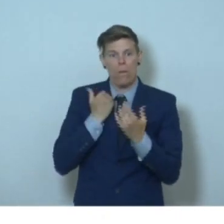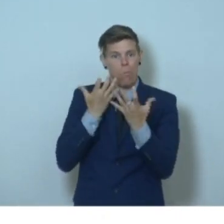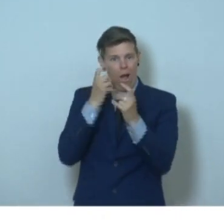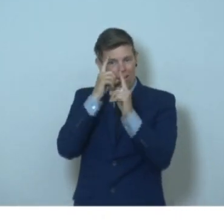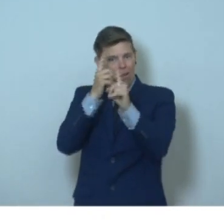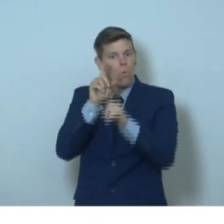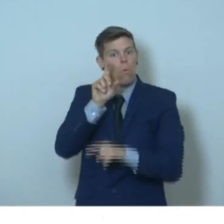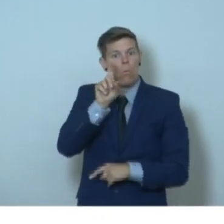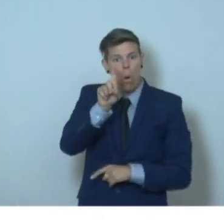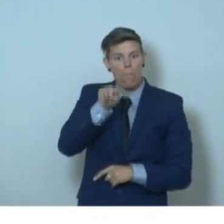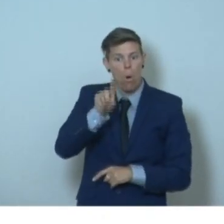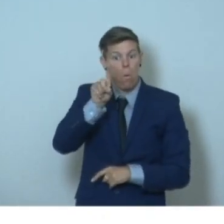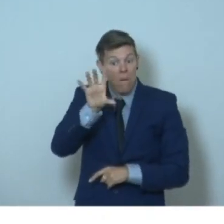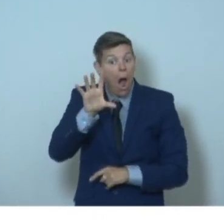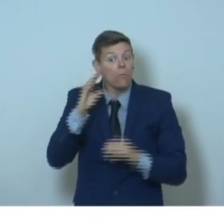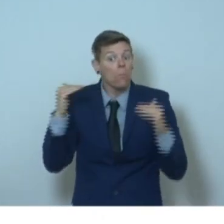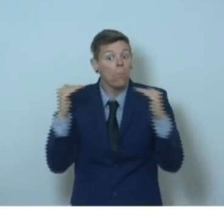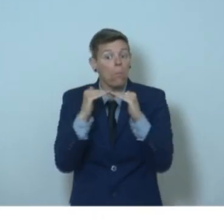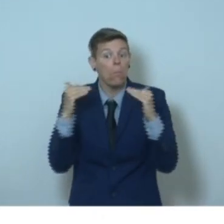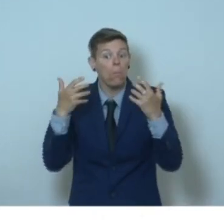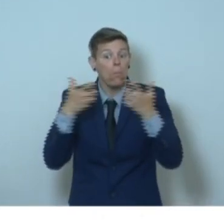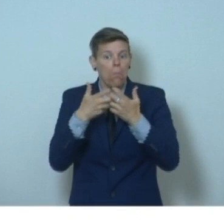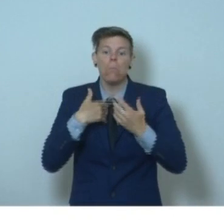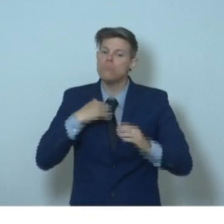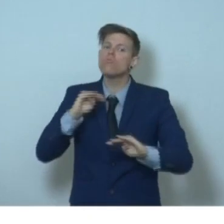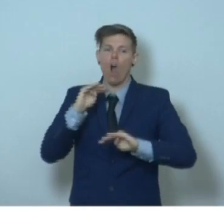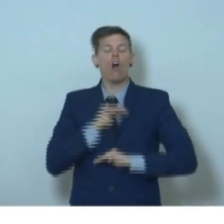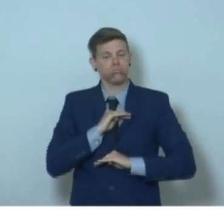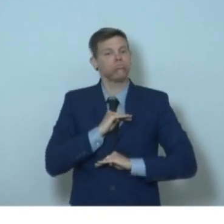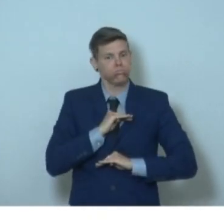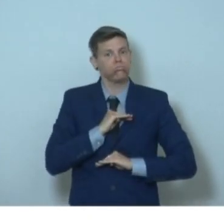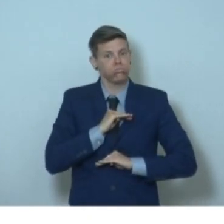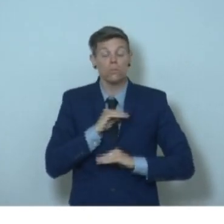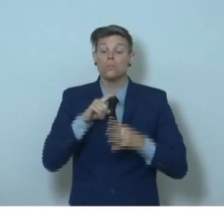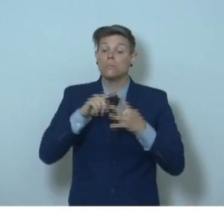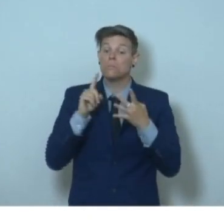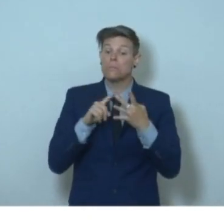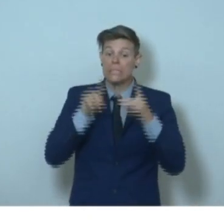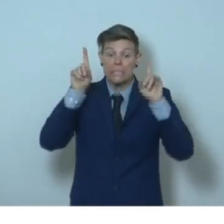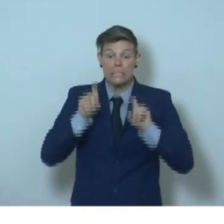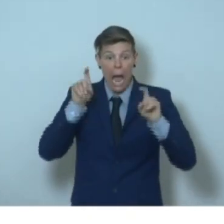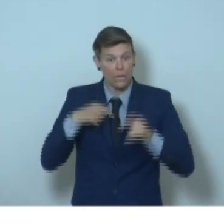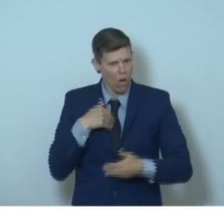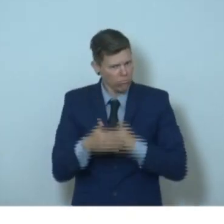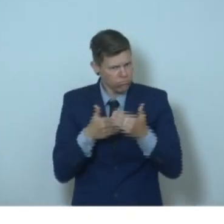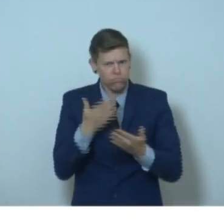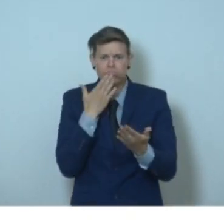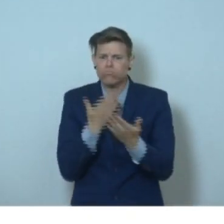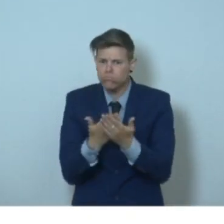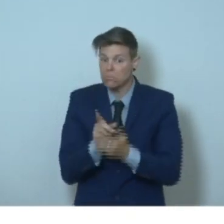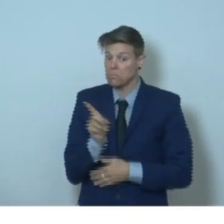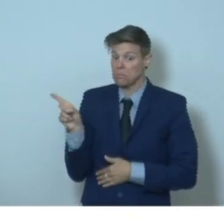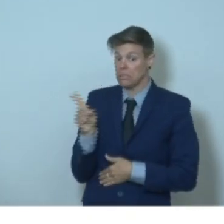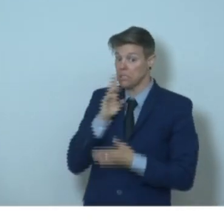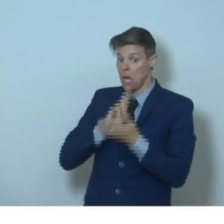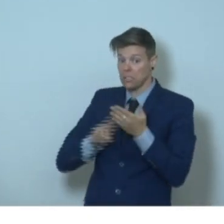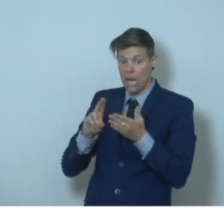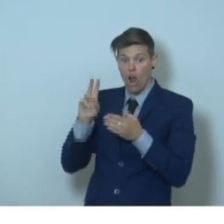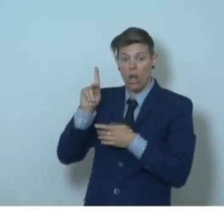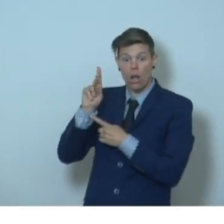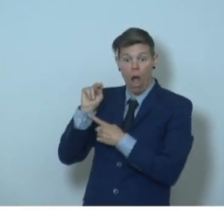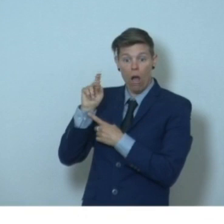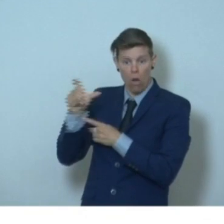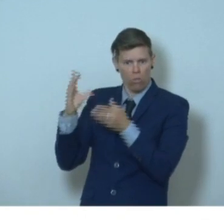that criteria. Testing capacity, doing well. Secretary Kunkel, again, amazing job getting those resources out there.